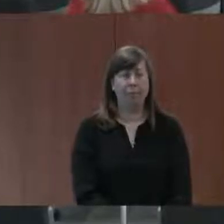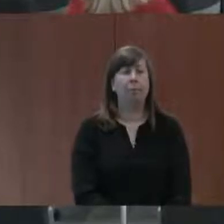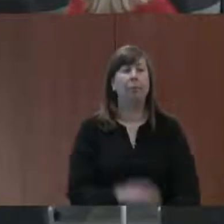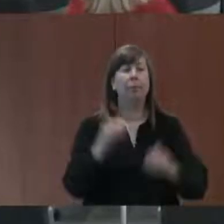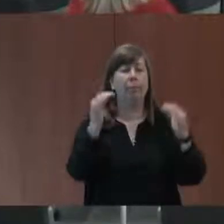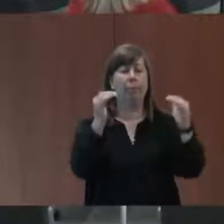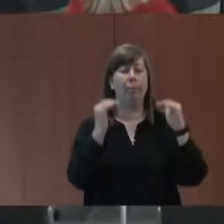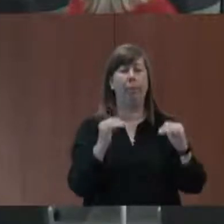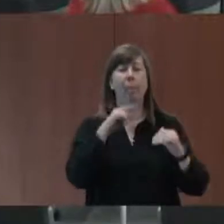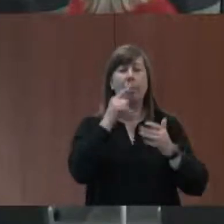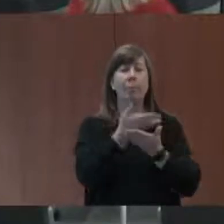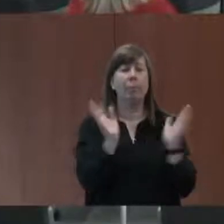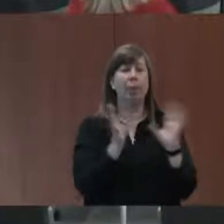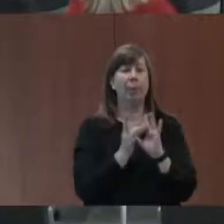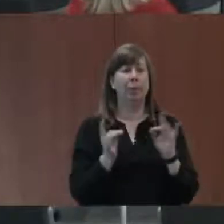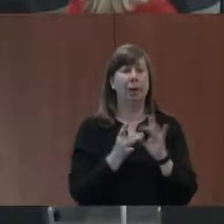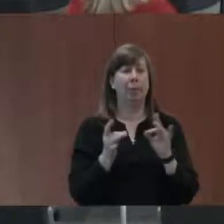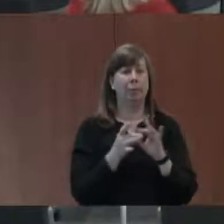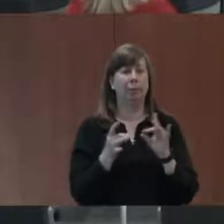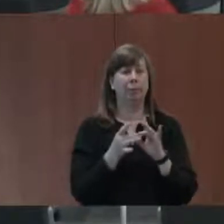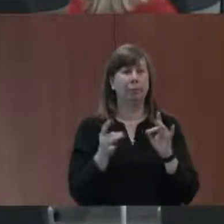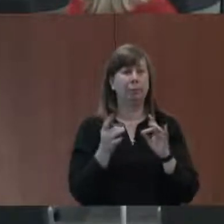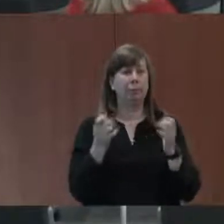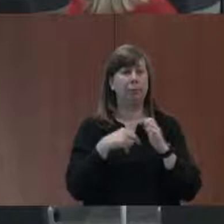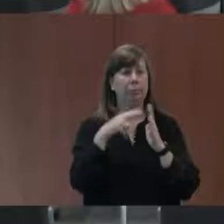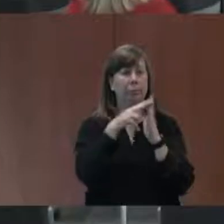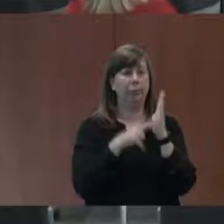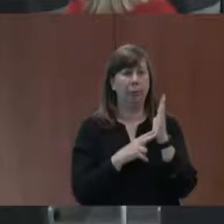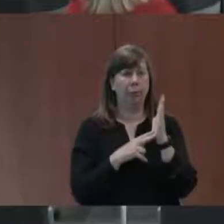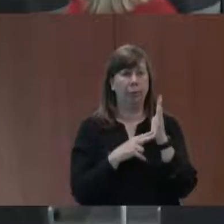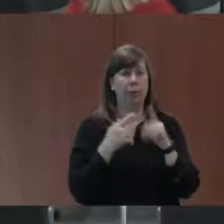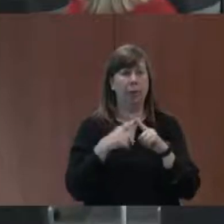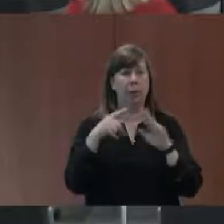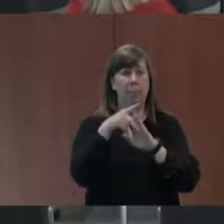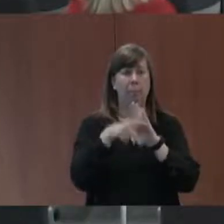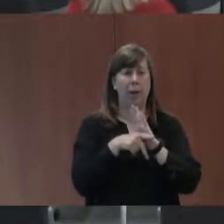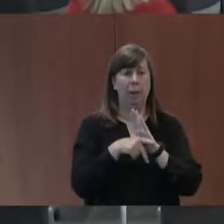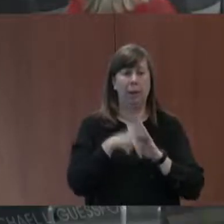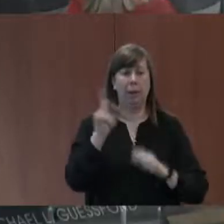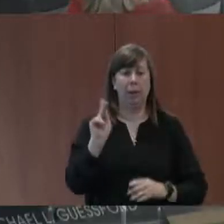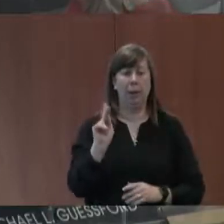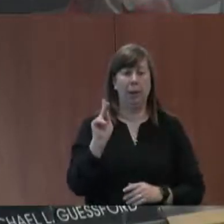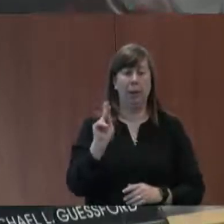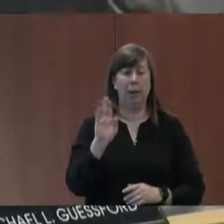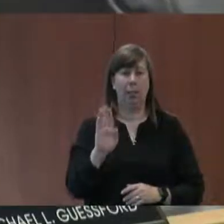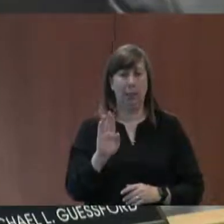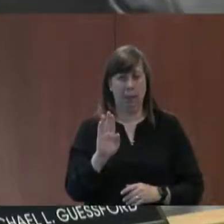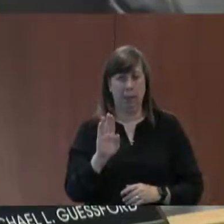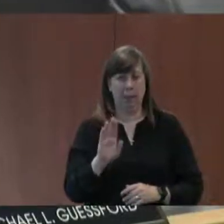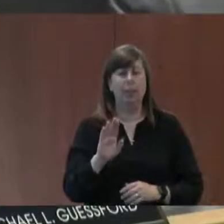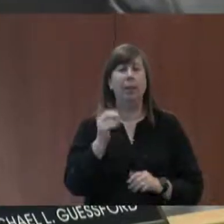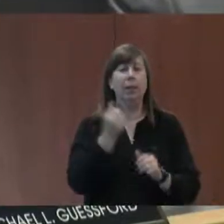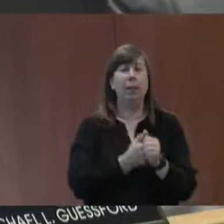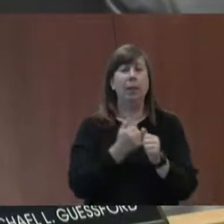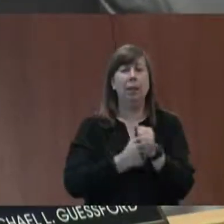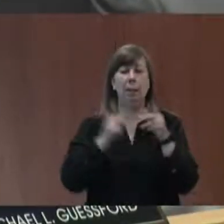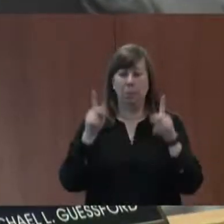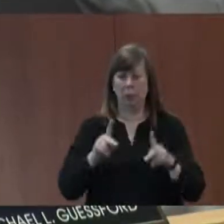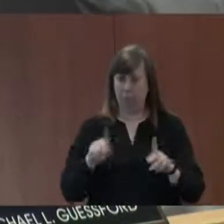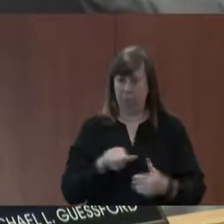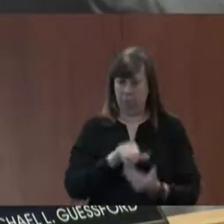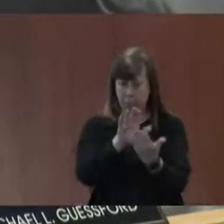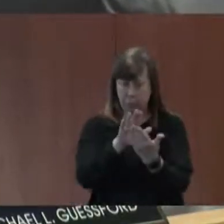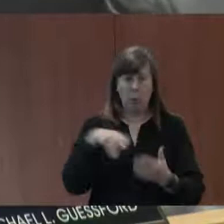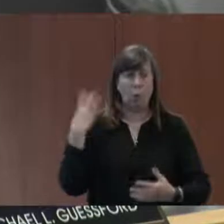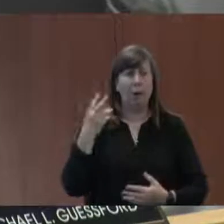Next is public comment. I'd like to read from policy KD. Each person wishing to